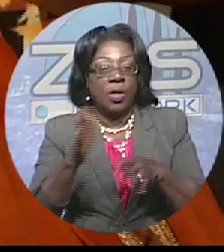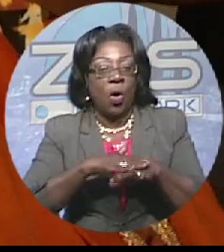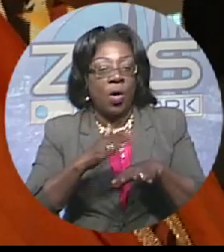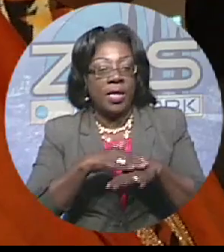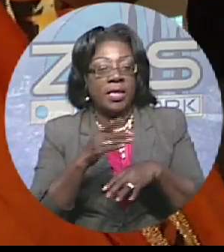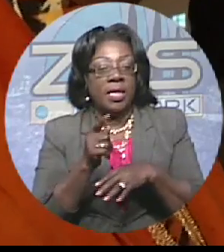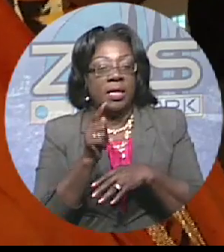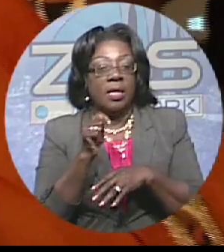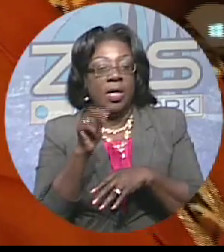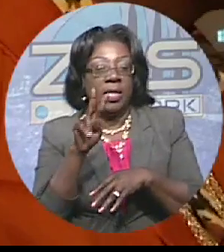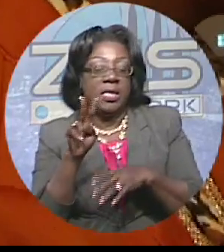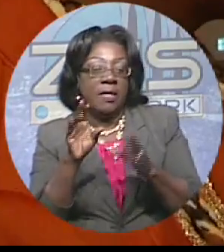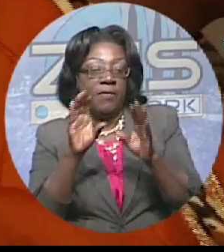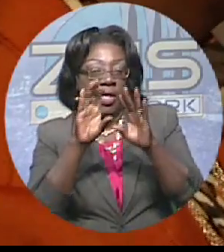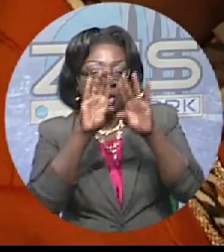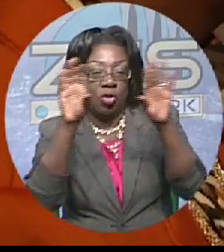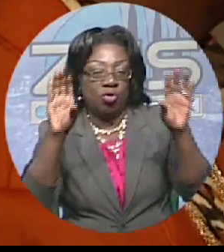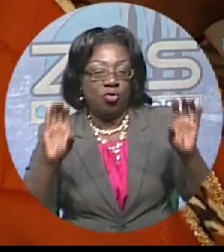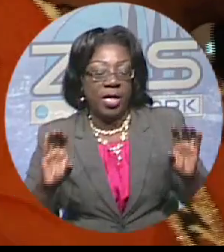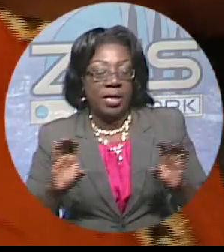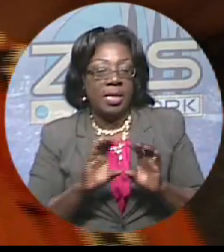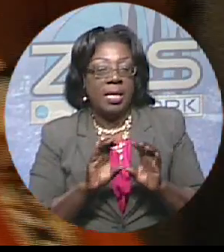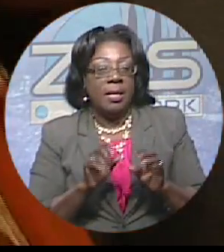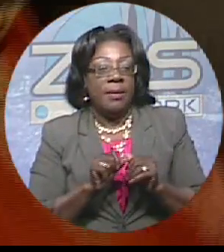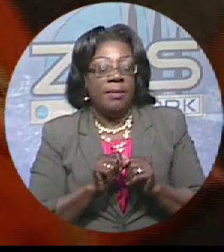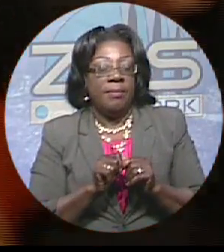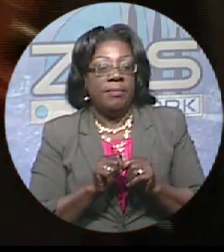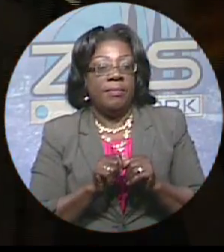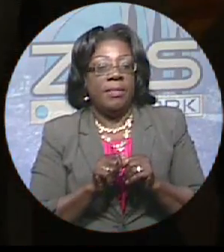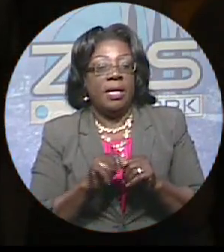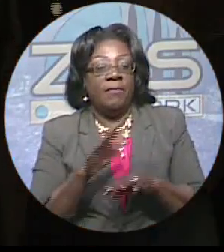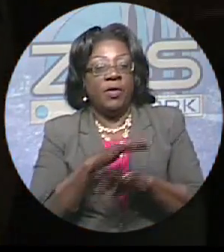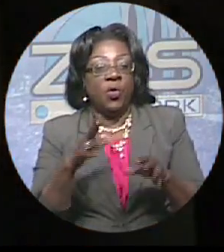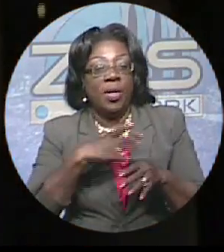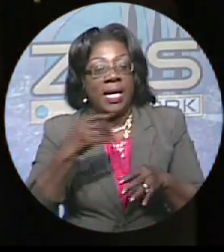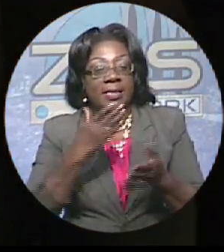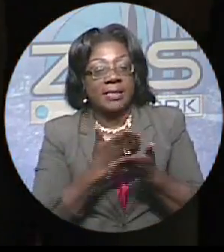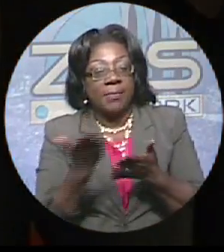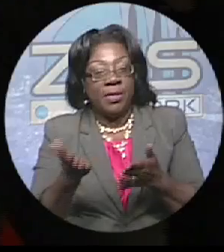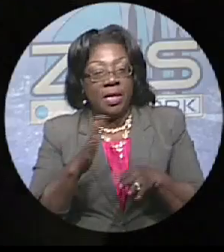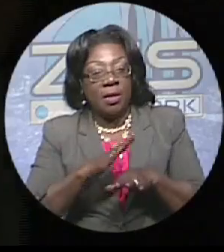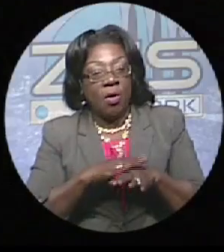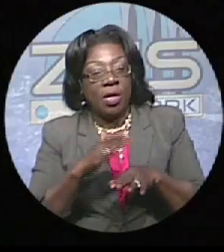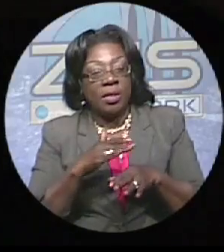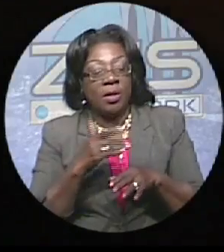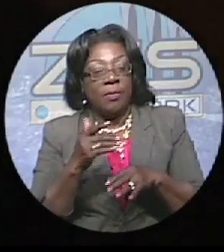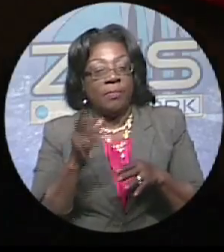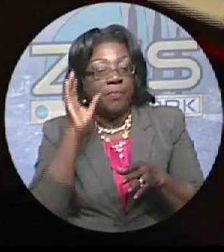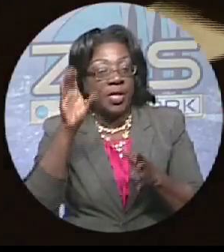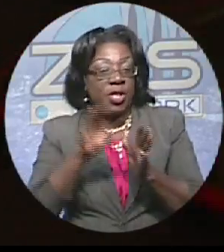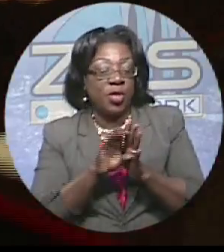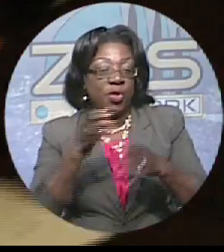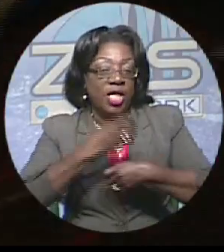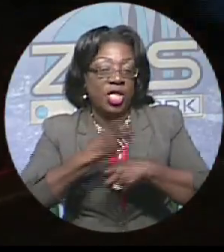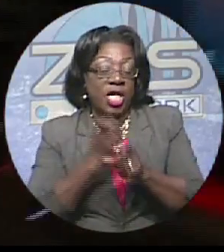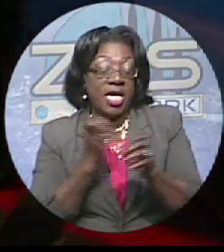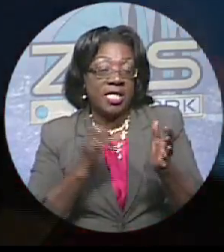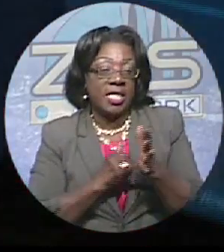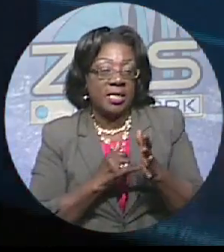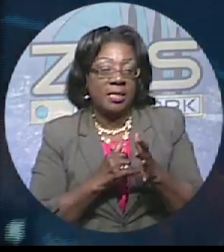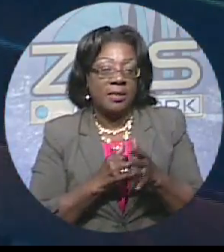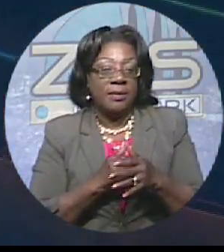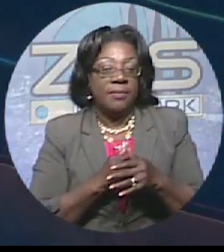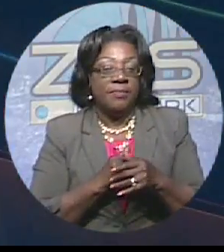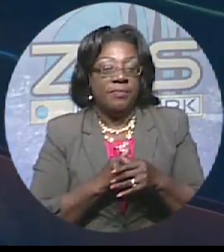even beyond that, it knows when you're smiling, surprised, if you dislike something, and if you're paying attention or not to this particular content. This is quite often, again,